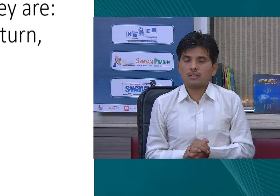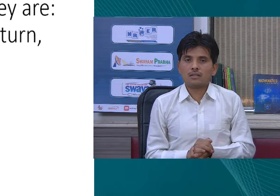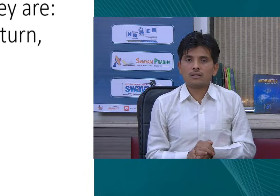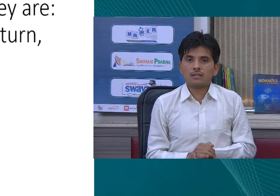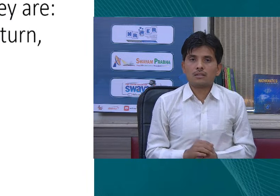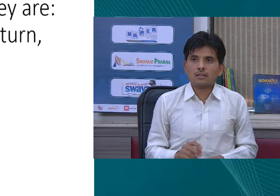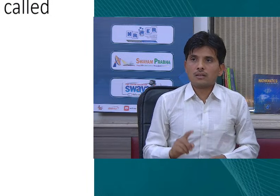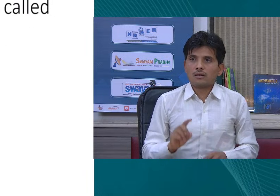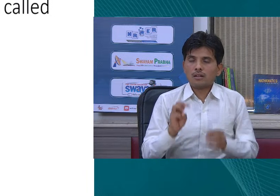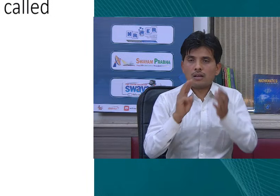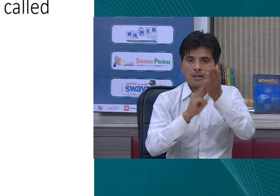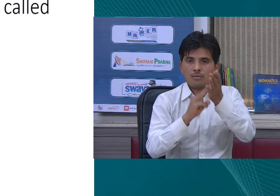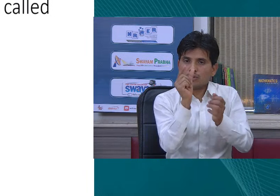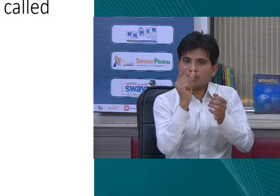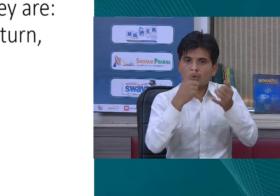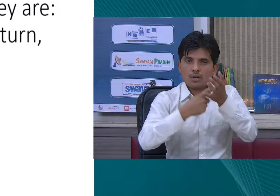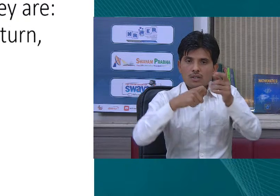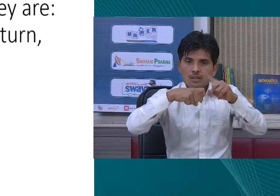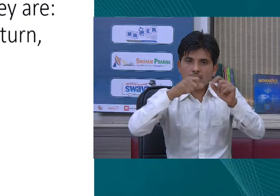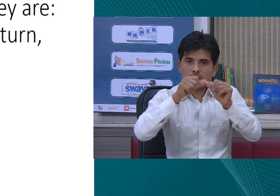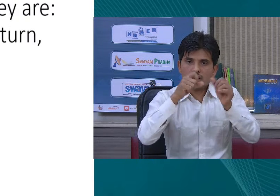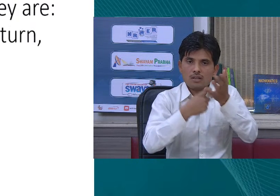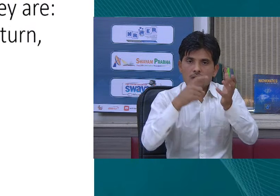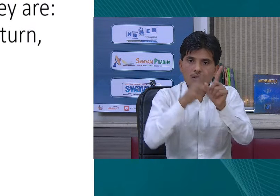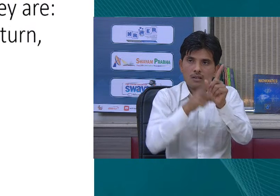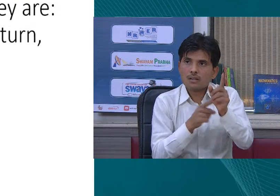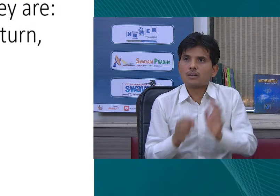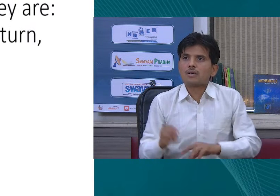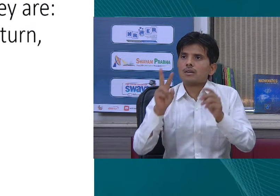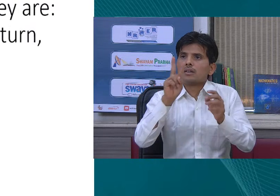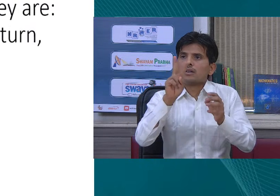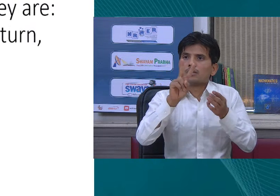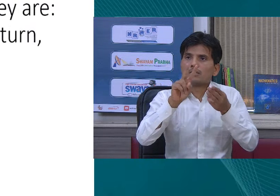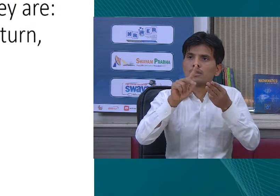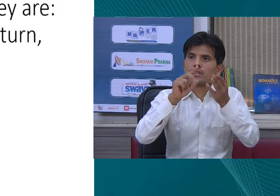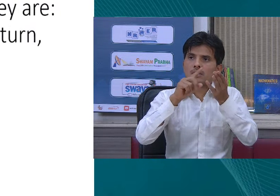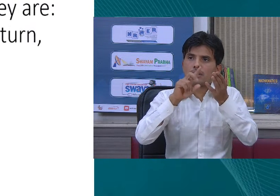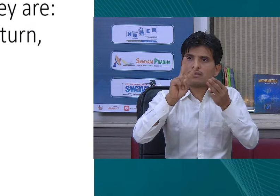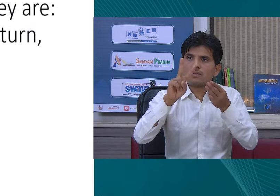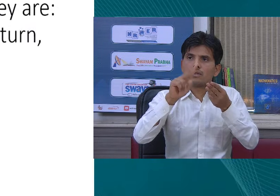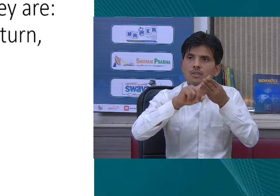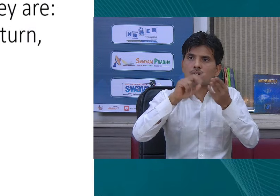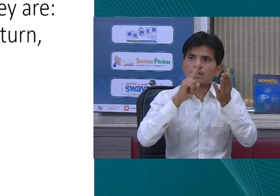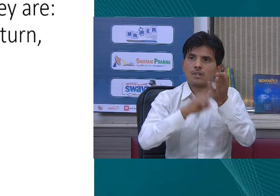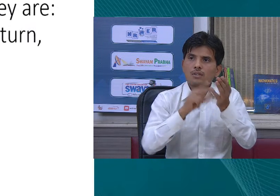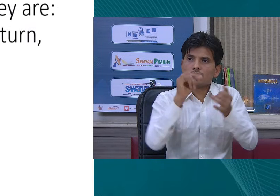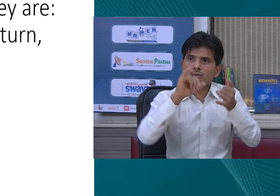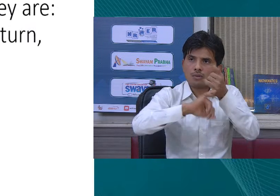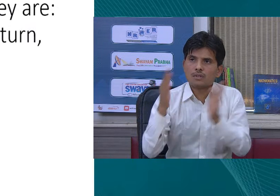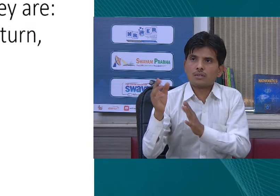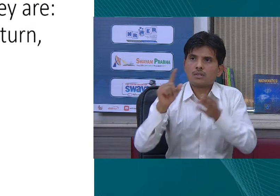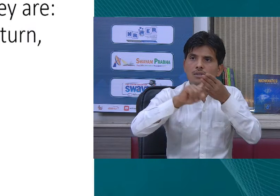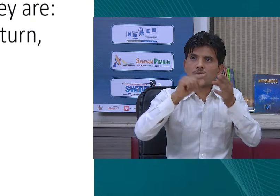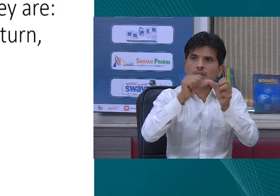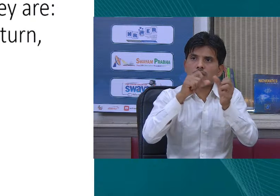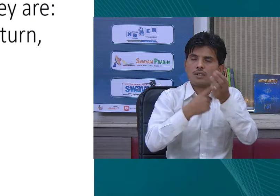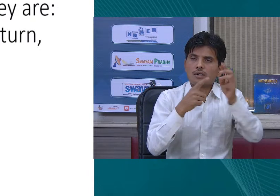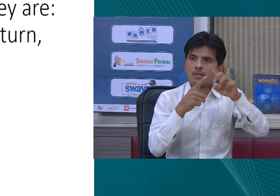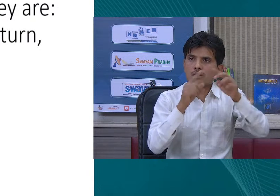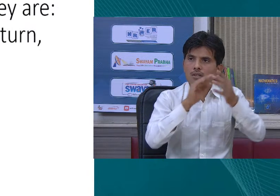are Mercury, Venus, Earth, Mars,